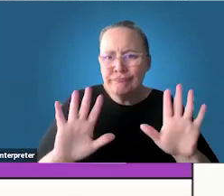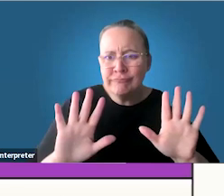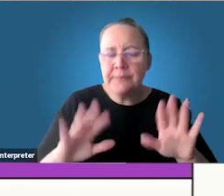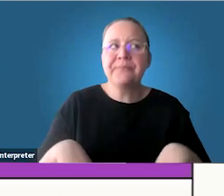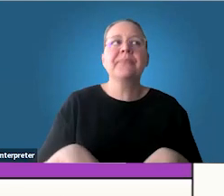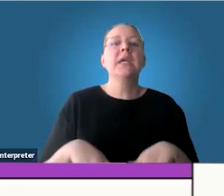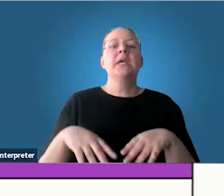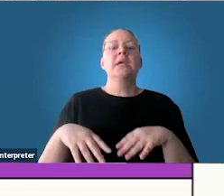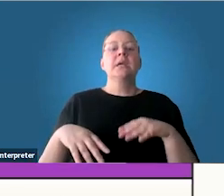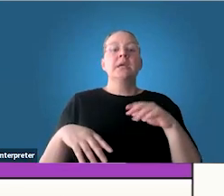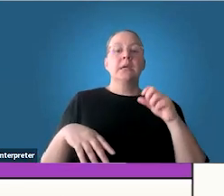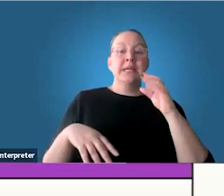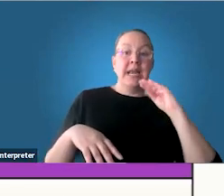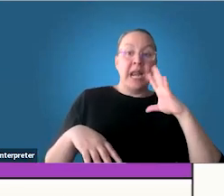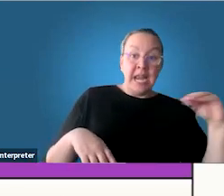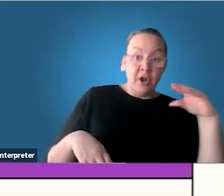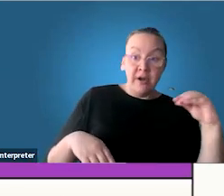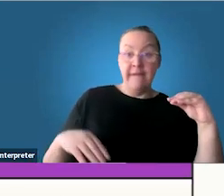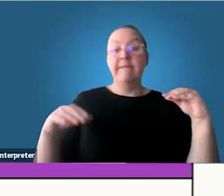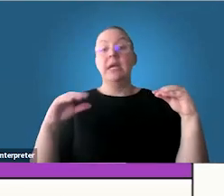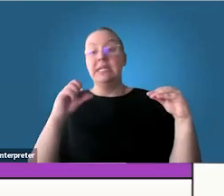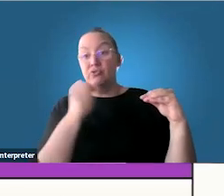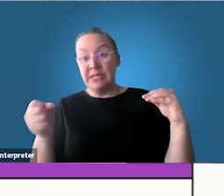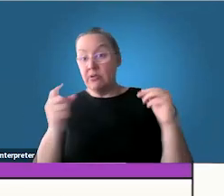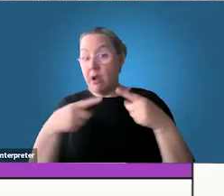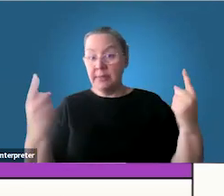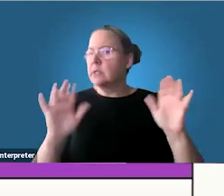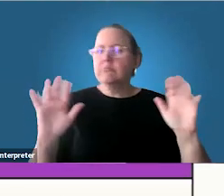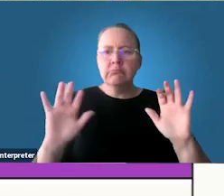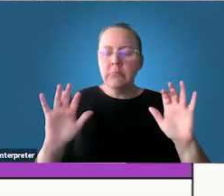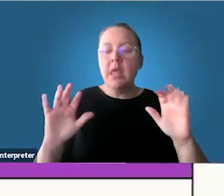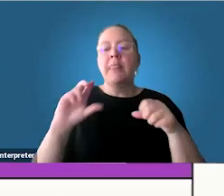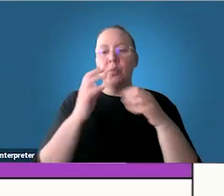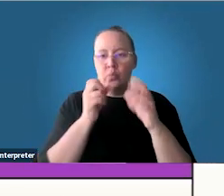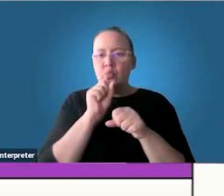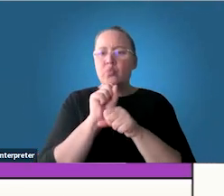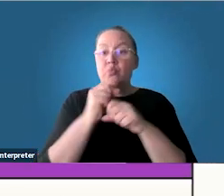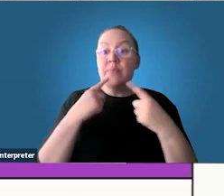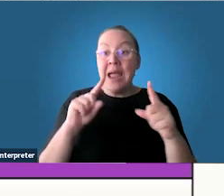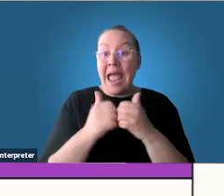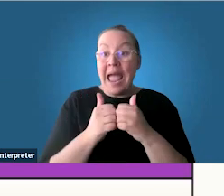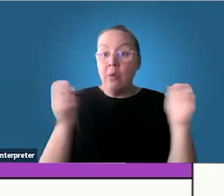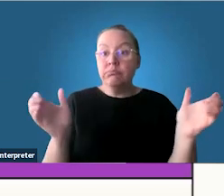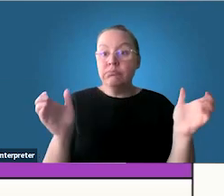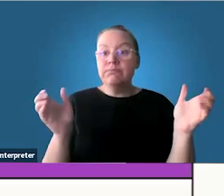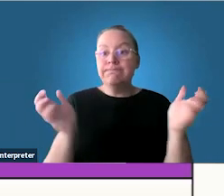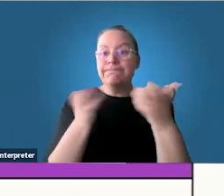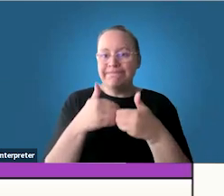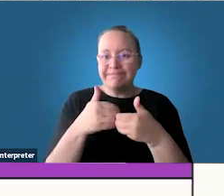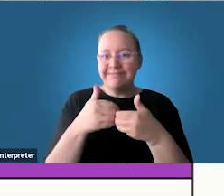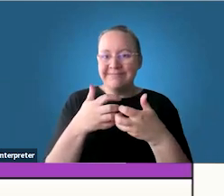strategic communications and narrative change are opposites. I think they work best in alignment. I think communications efforts can and